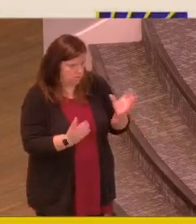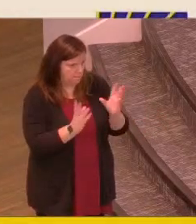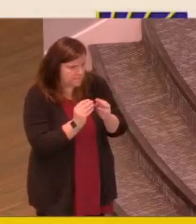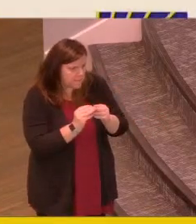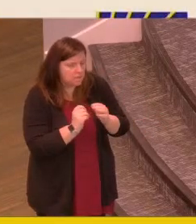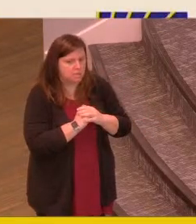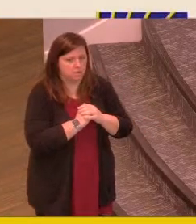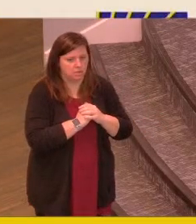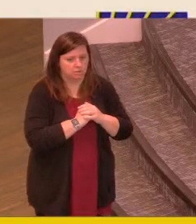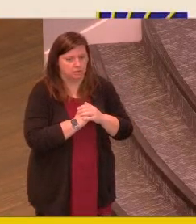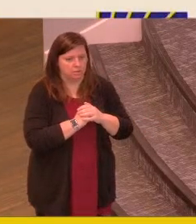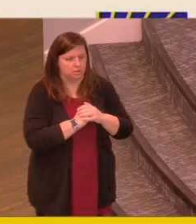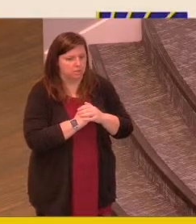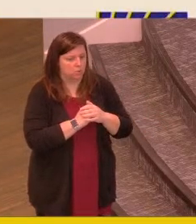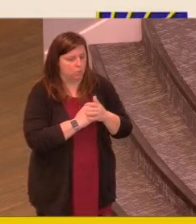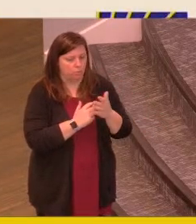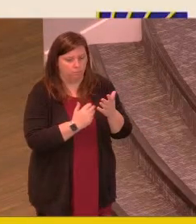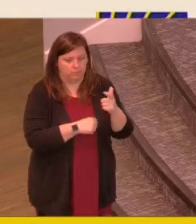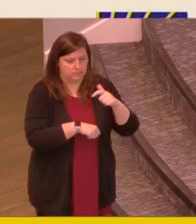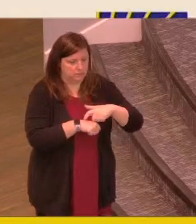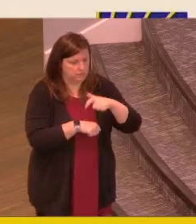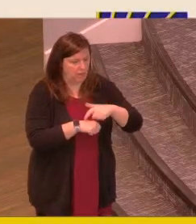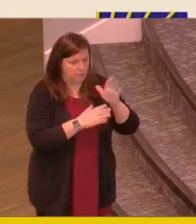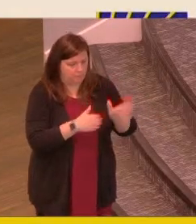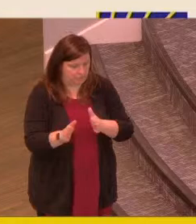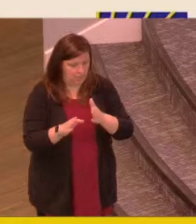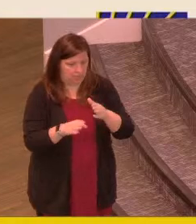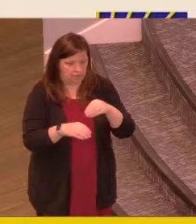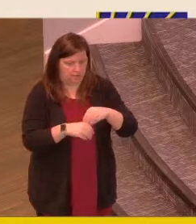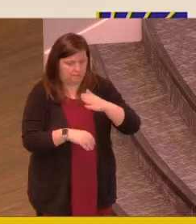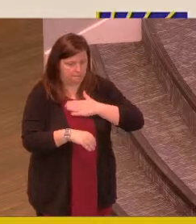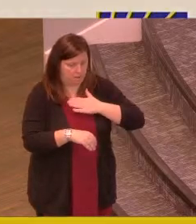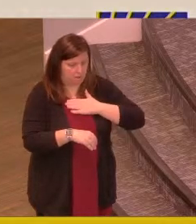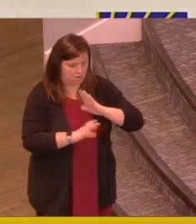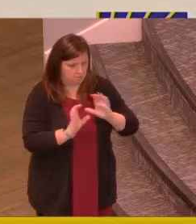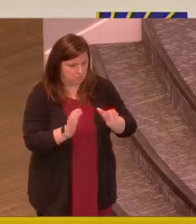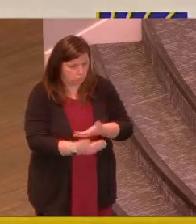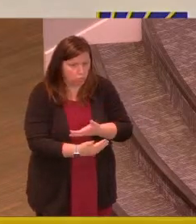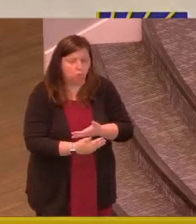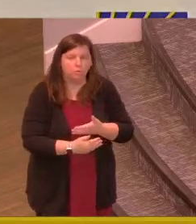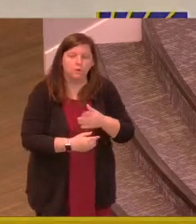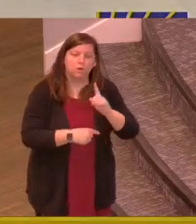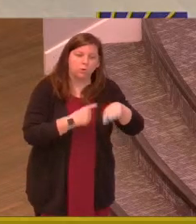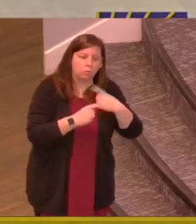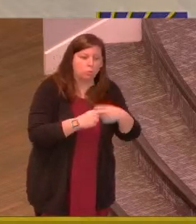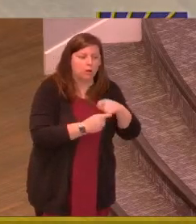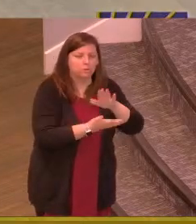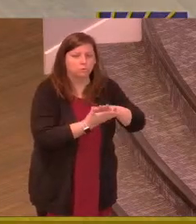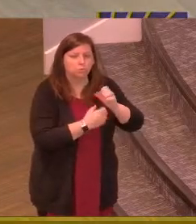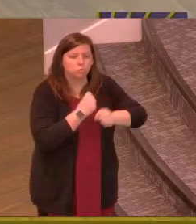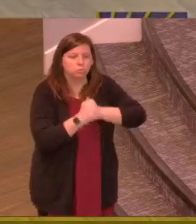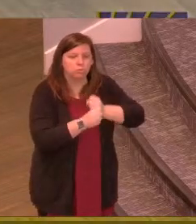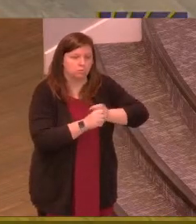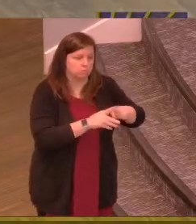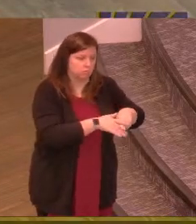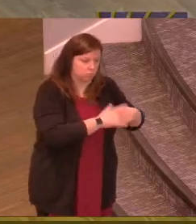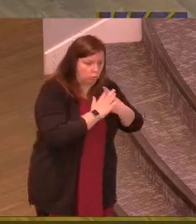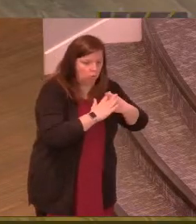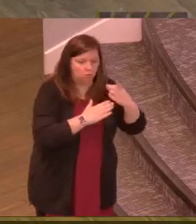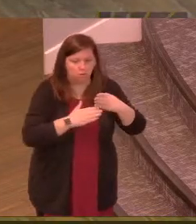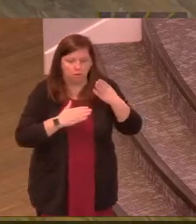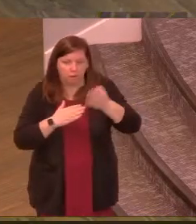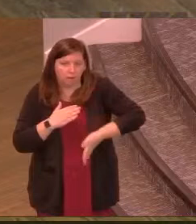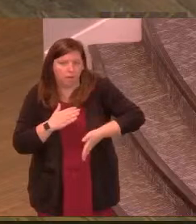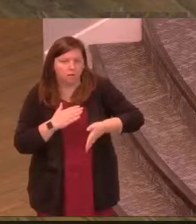spending time planning in my classroom? There's talk about when the school year starts and ends. So I think that a lot